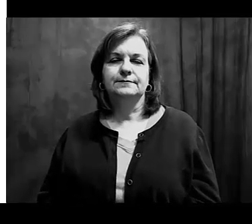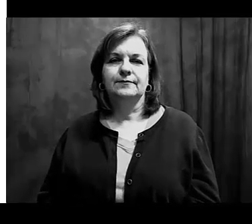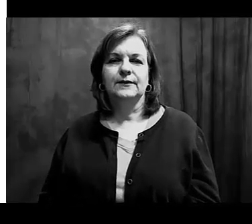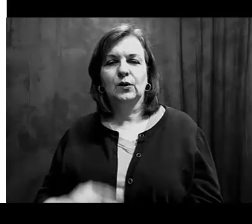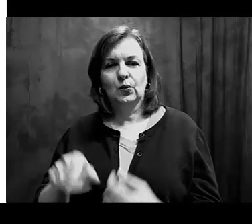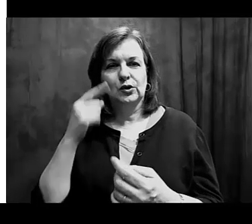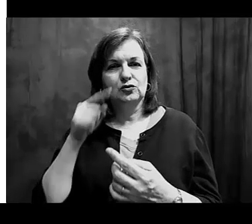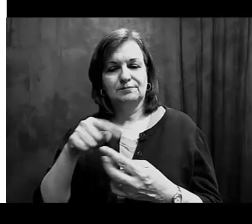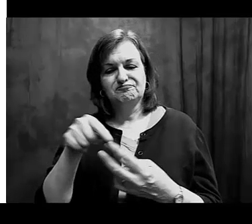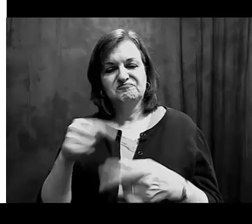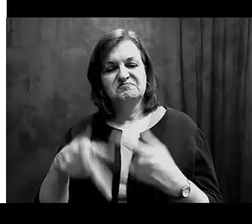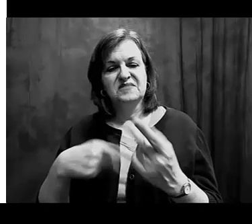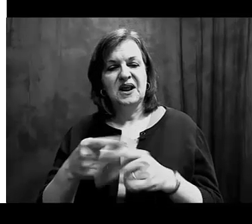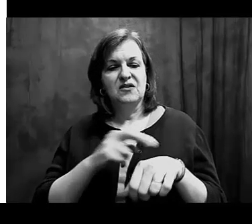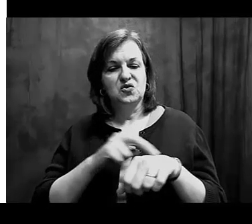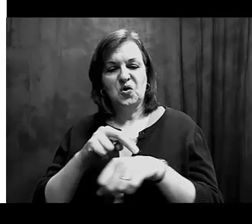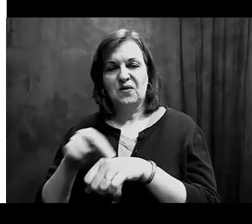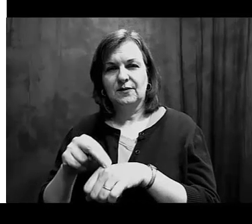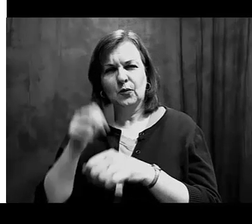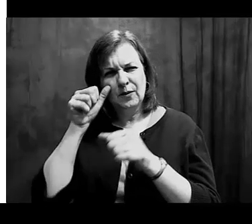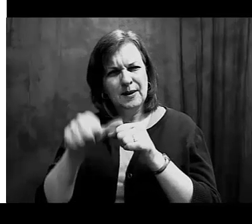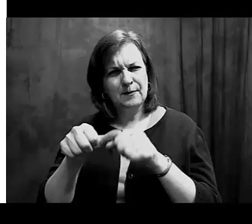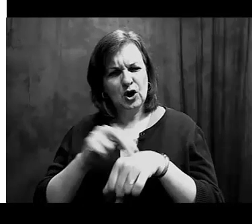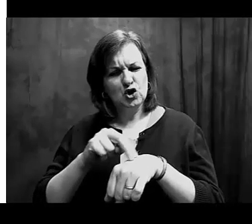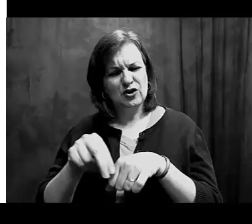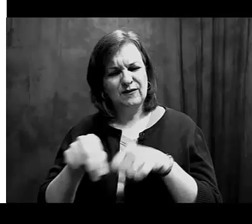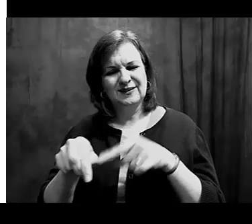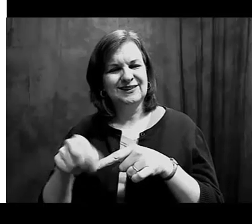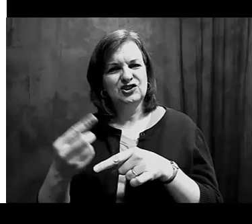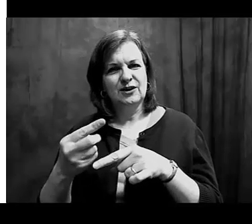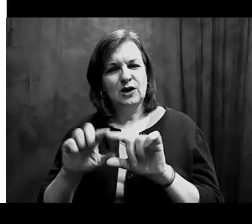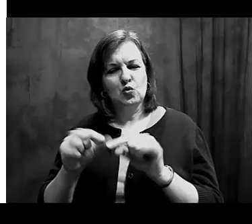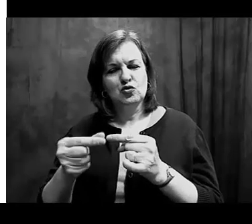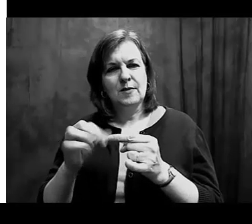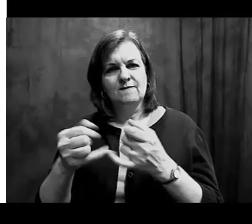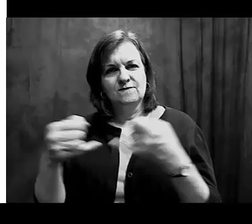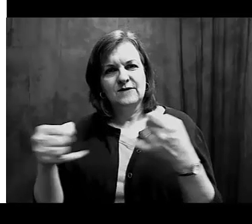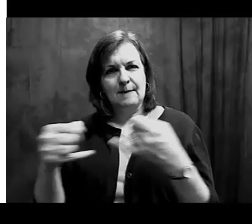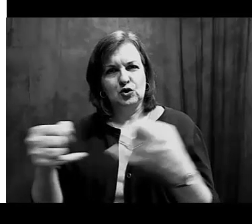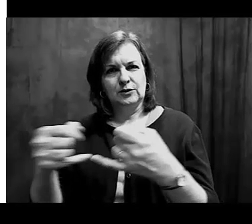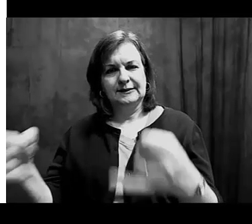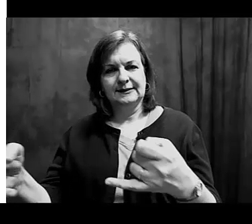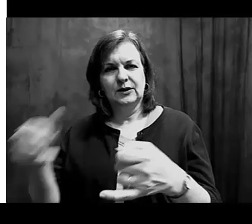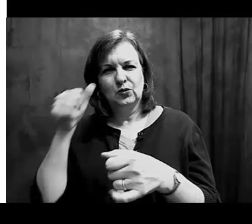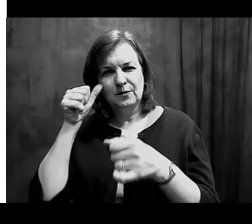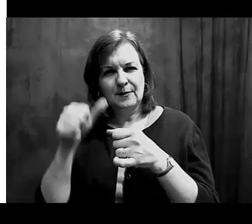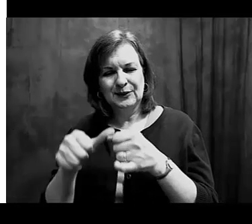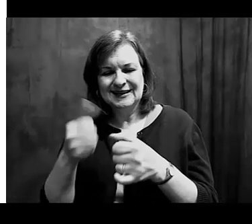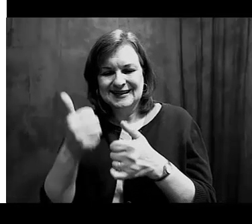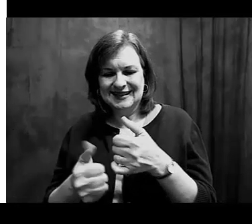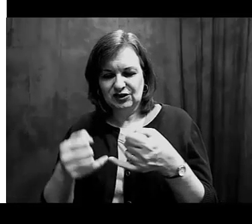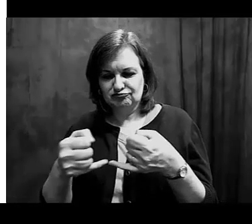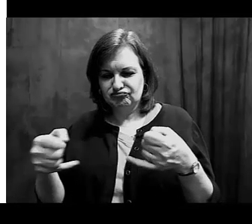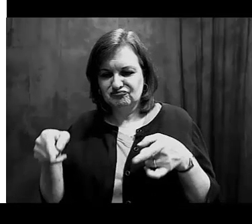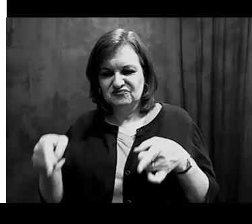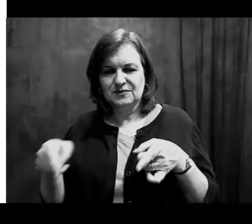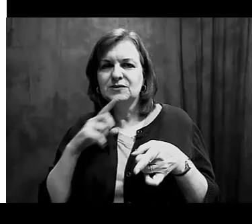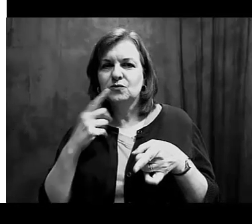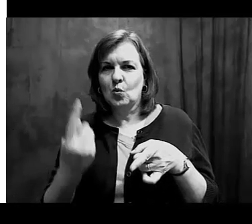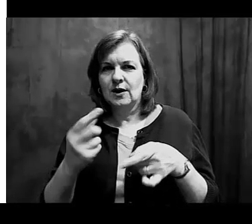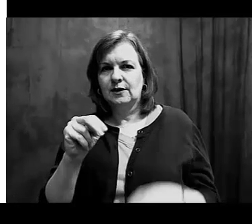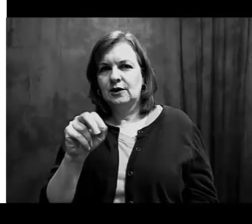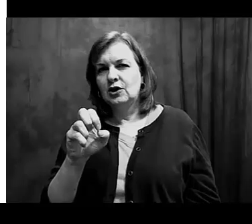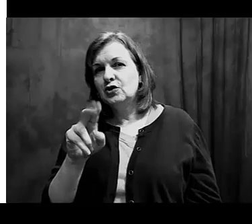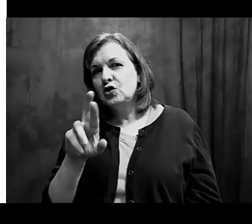but are not spinal cord. Okay? They are separate, they are different. And when we look at these cranial and